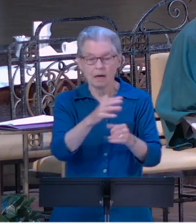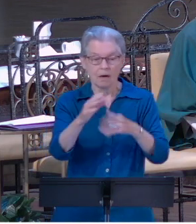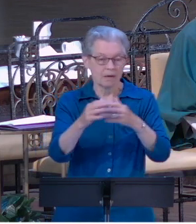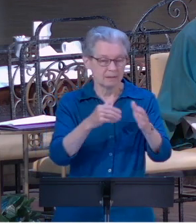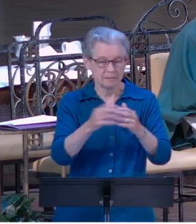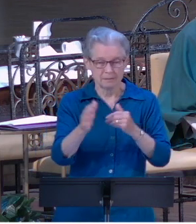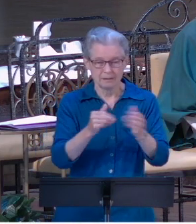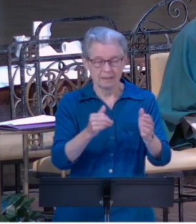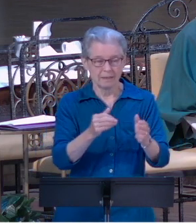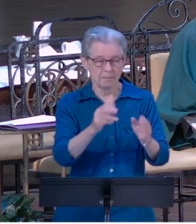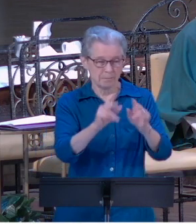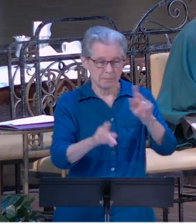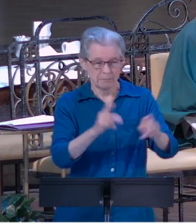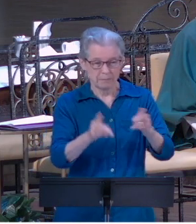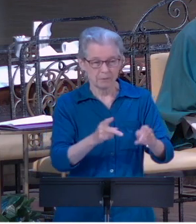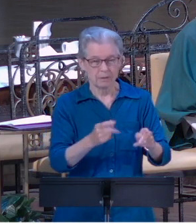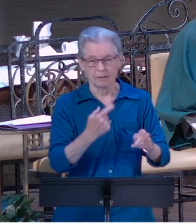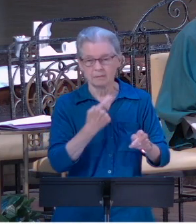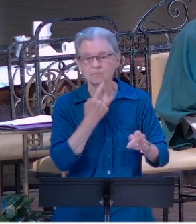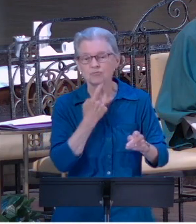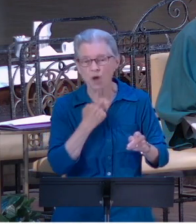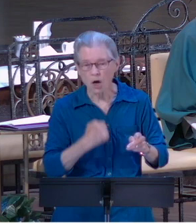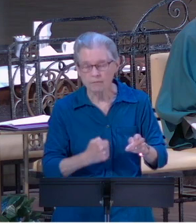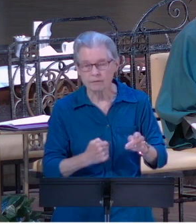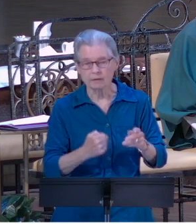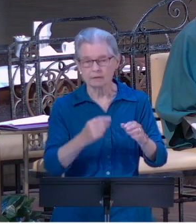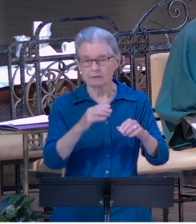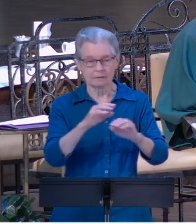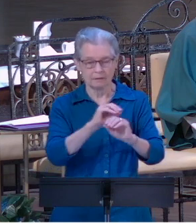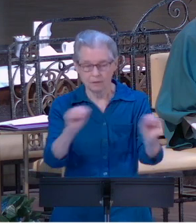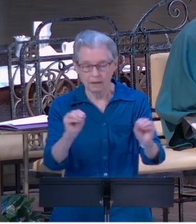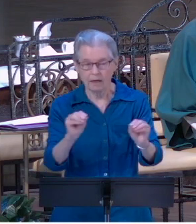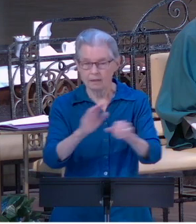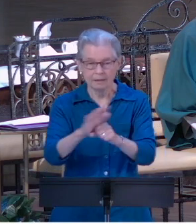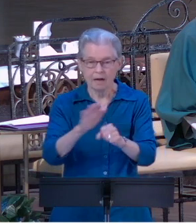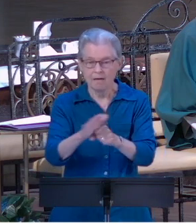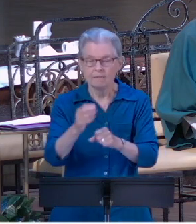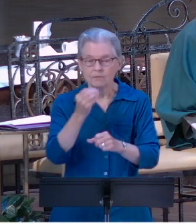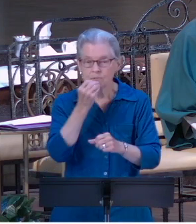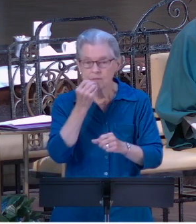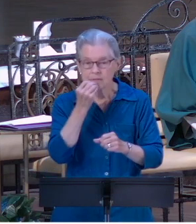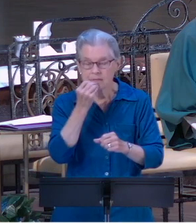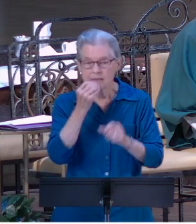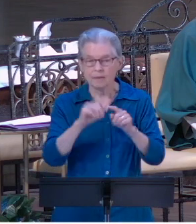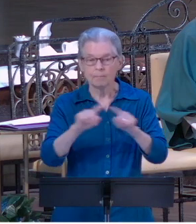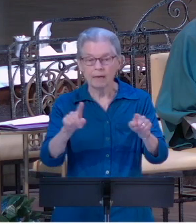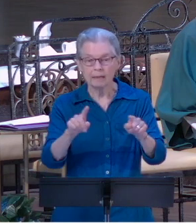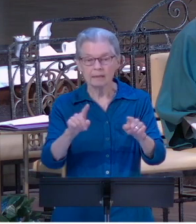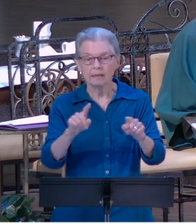or death threats, seeking a safe place to build a life of dignity.